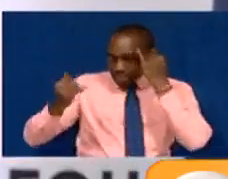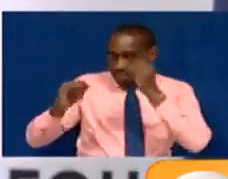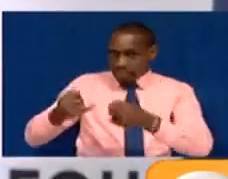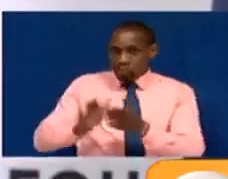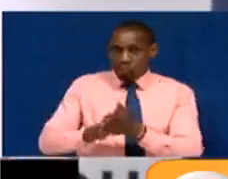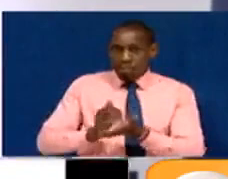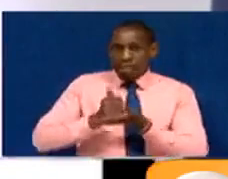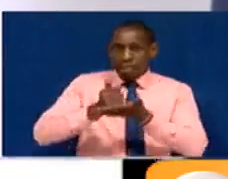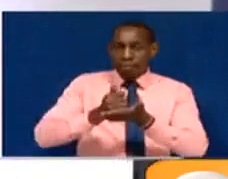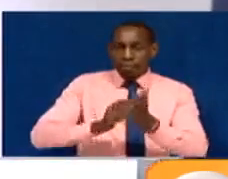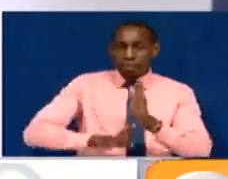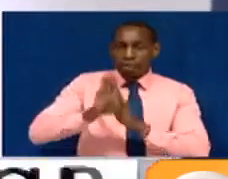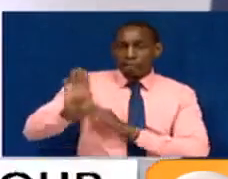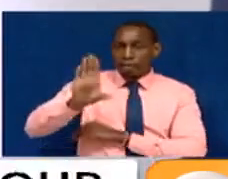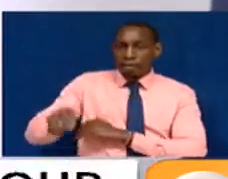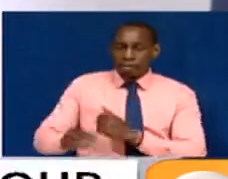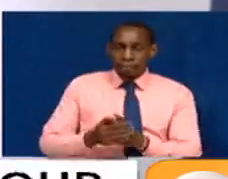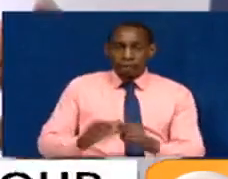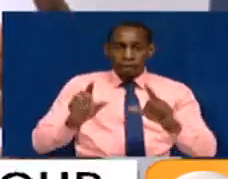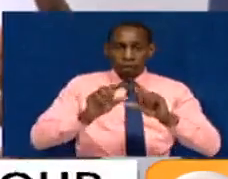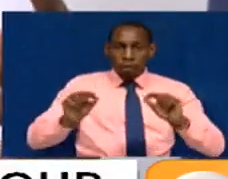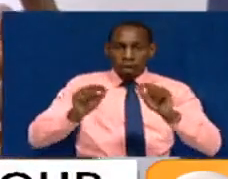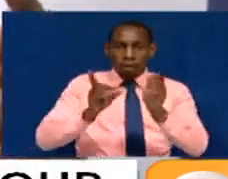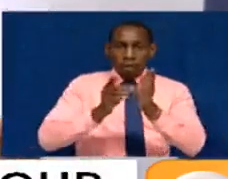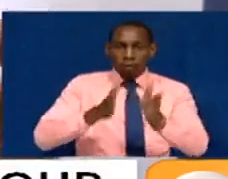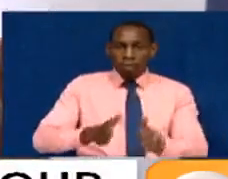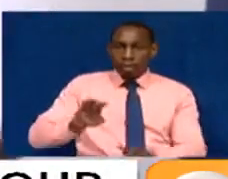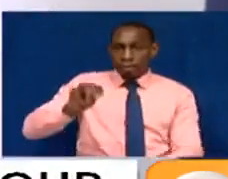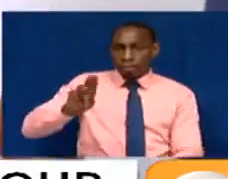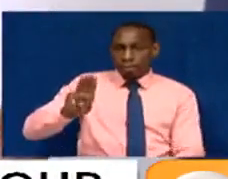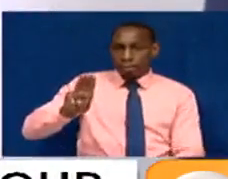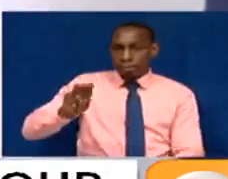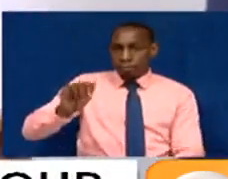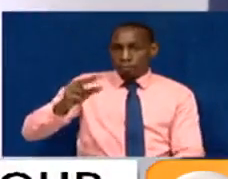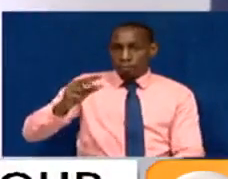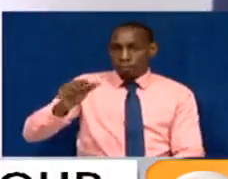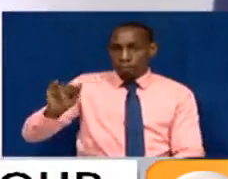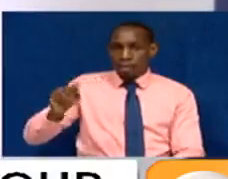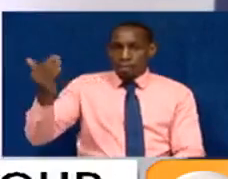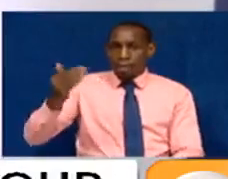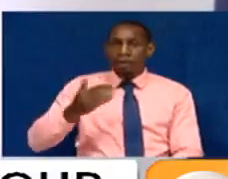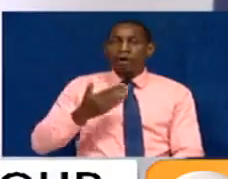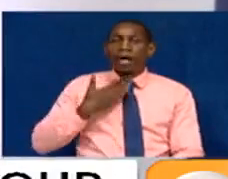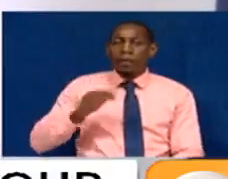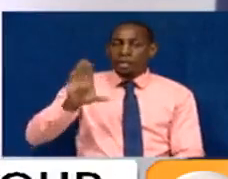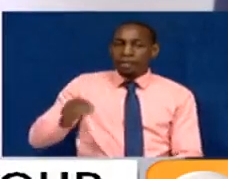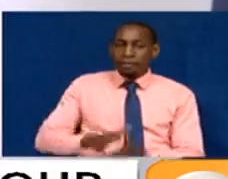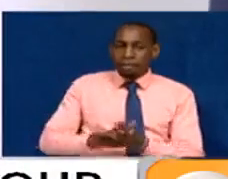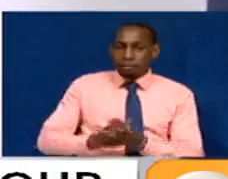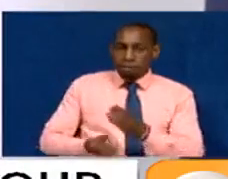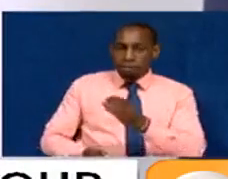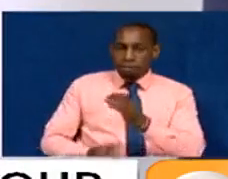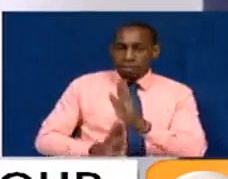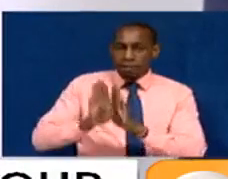grow Africa. As Dr. Mwangi said, we really want Africa to be grown by